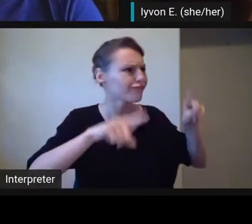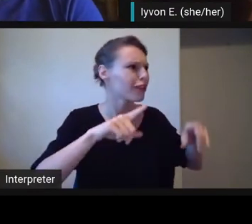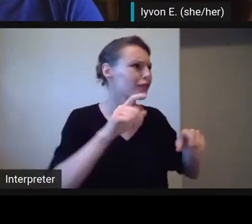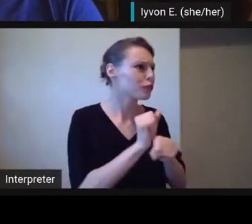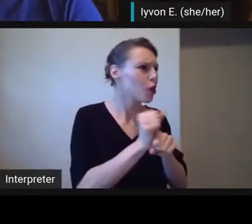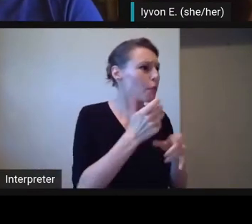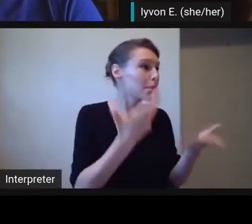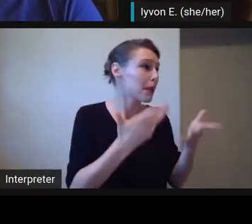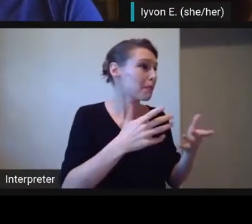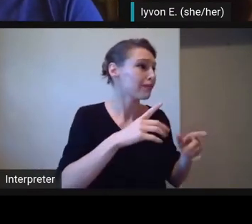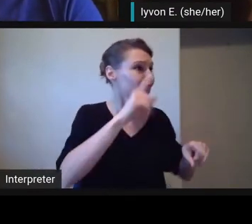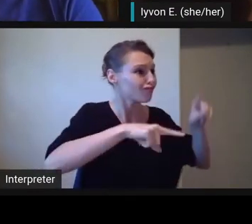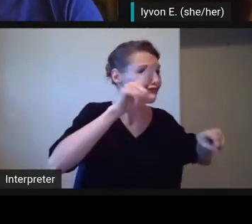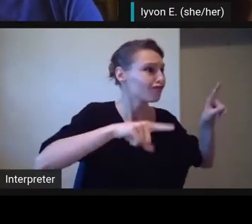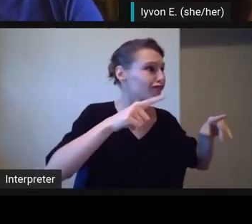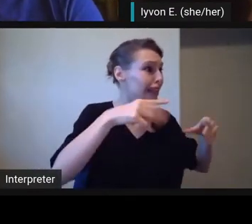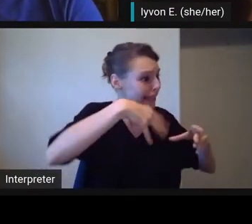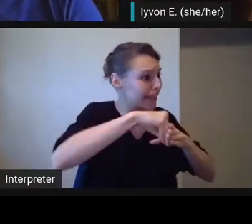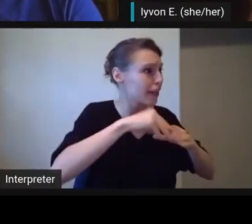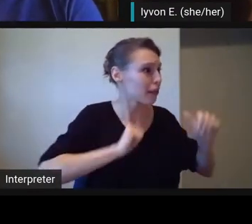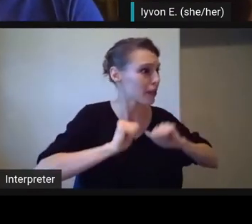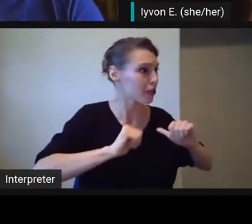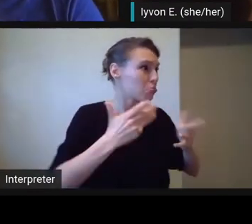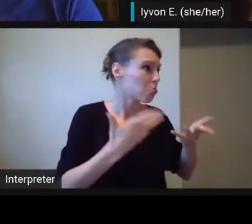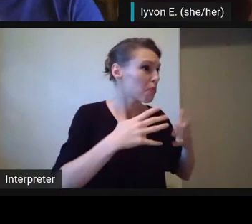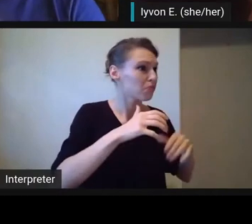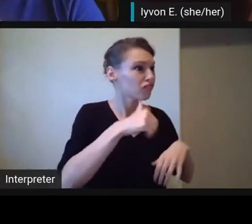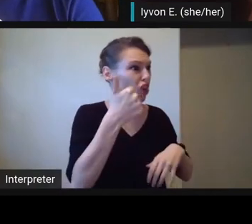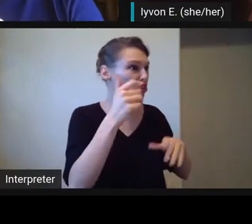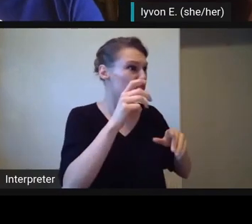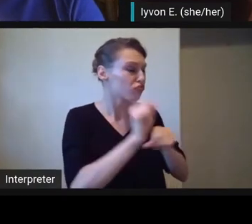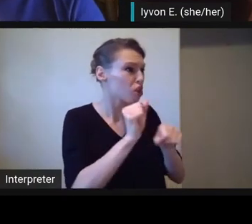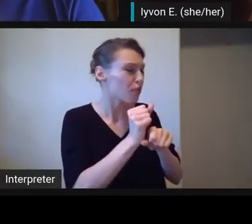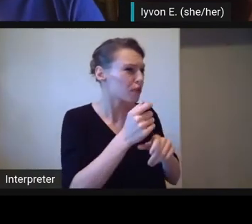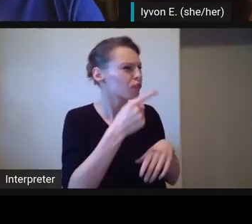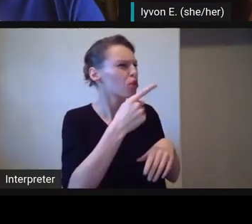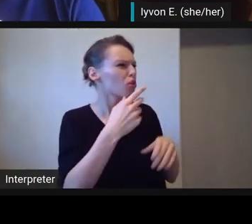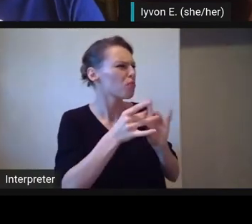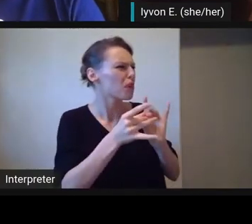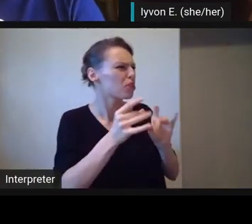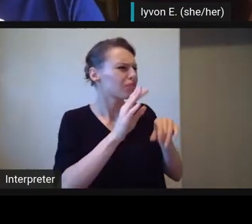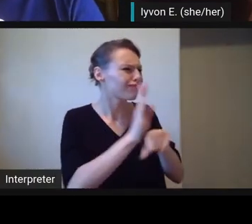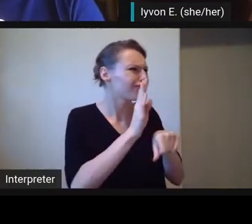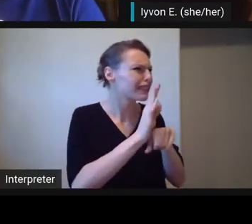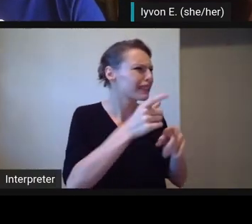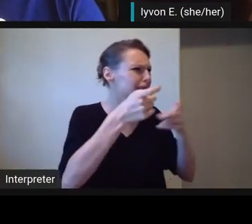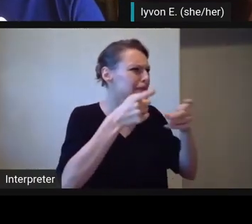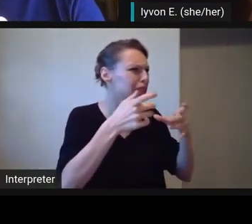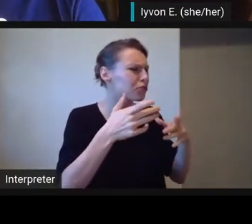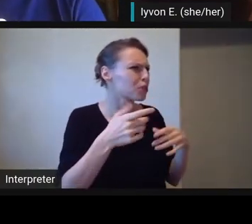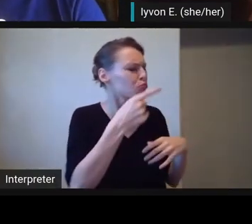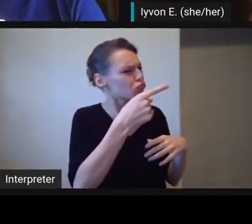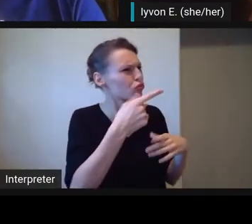or otherwise, that, you know, you talk about company management, but like other things that you've done that really helped